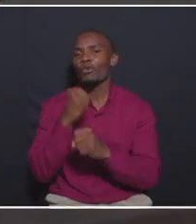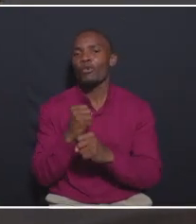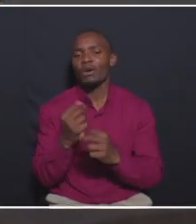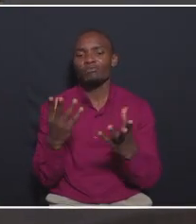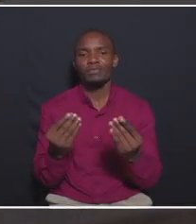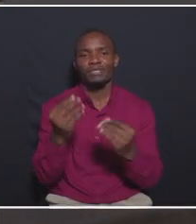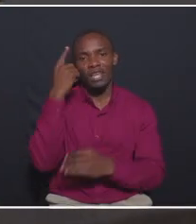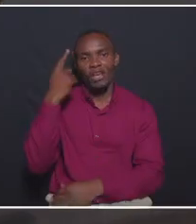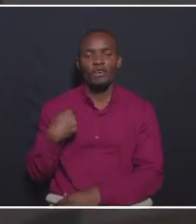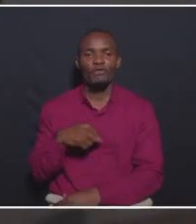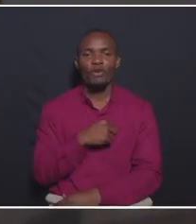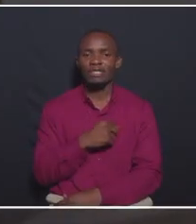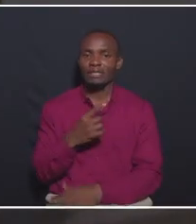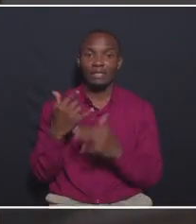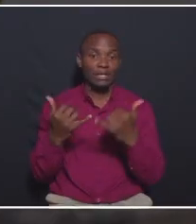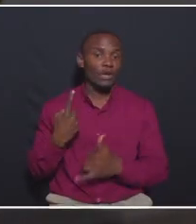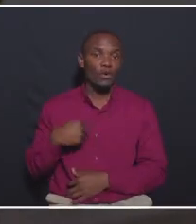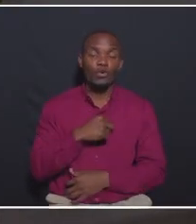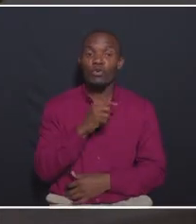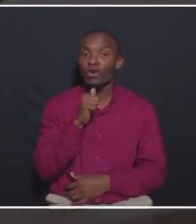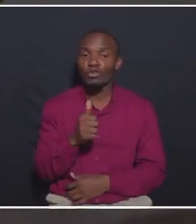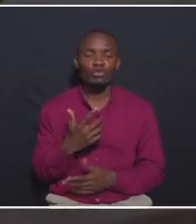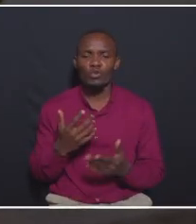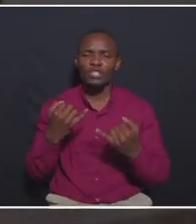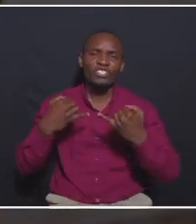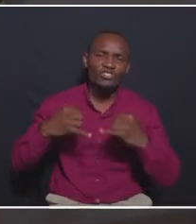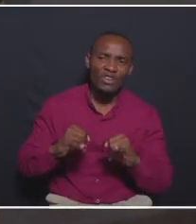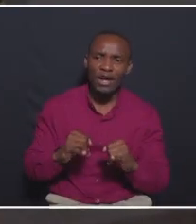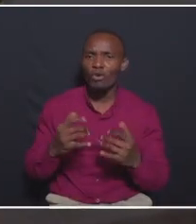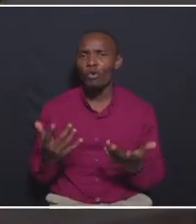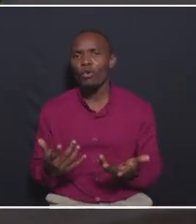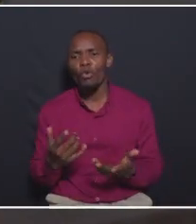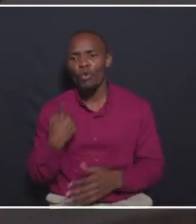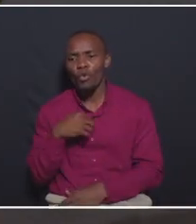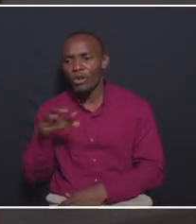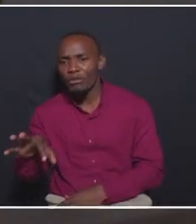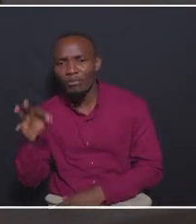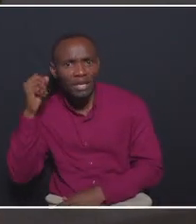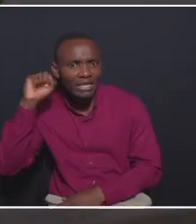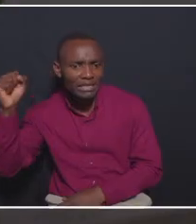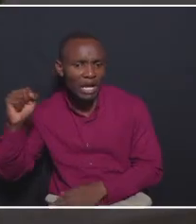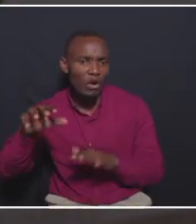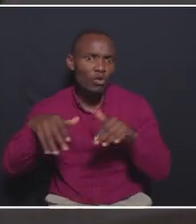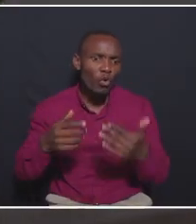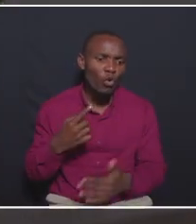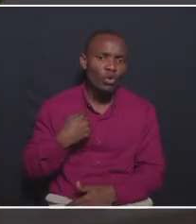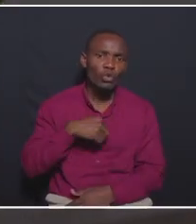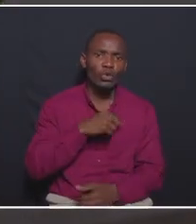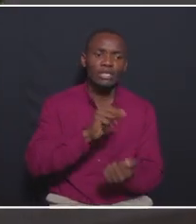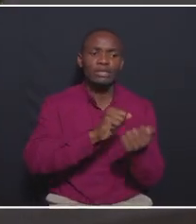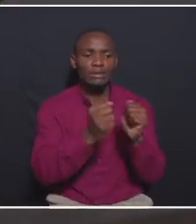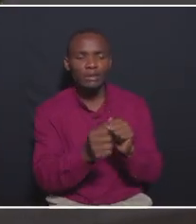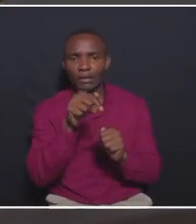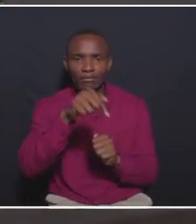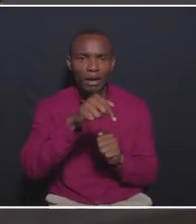We were not trying out like let's pick the sound from this scene, or in this wide she was performing well,